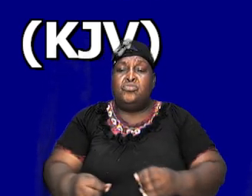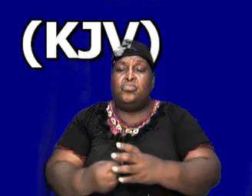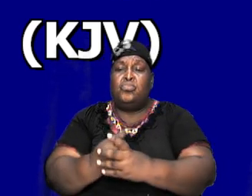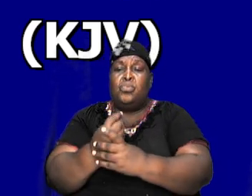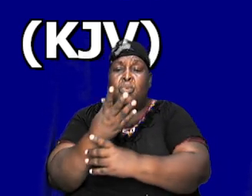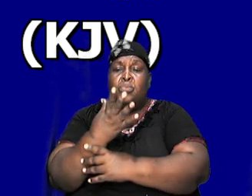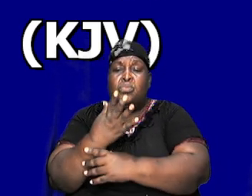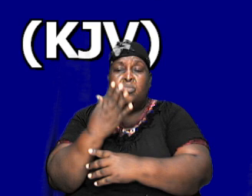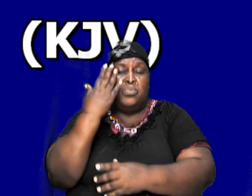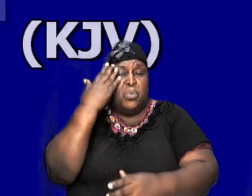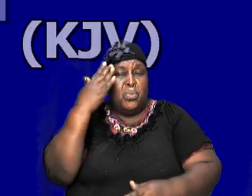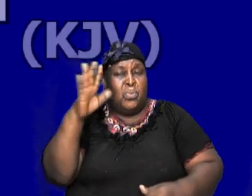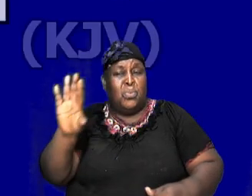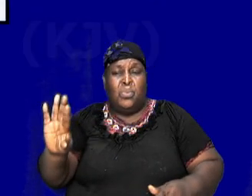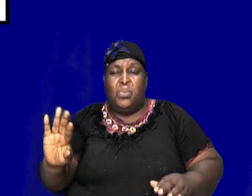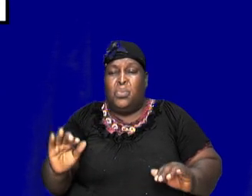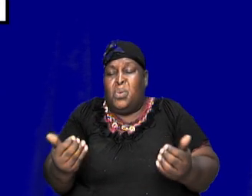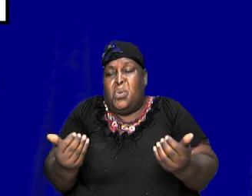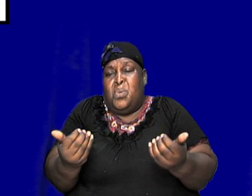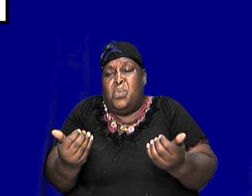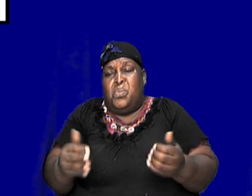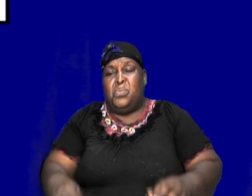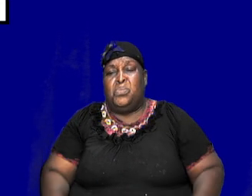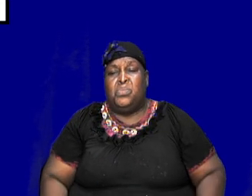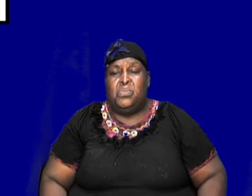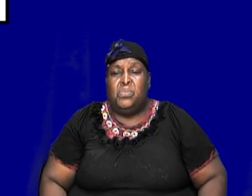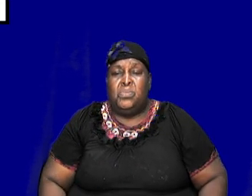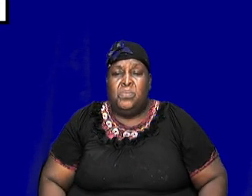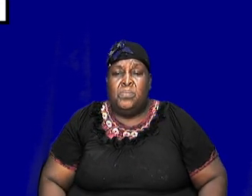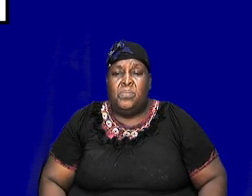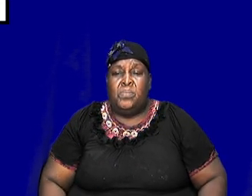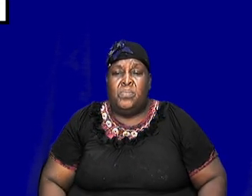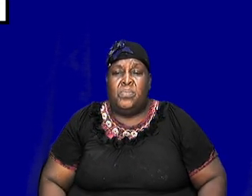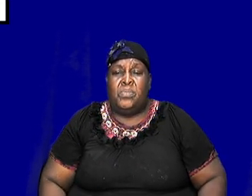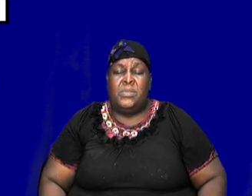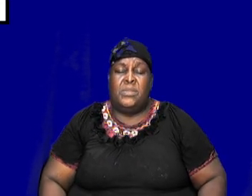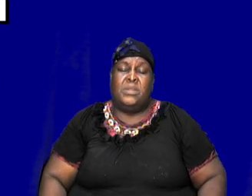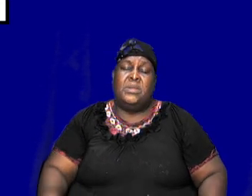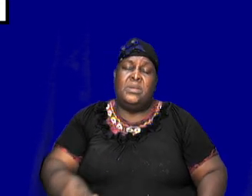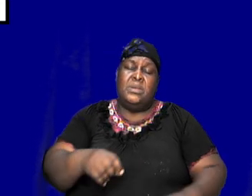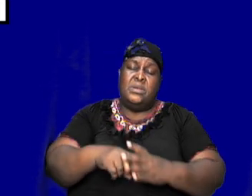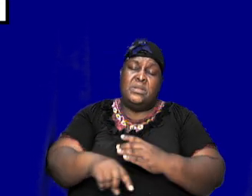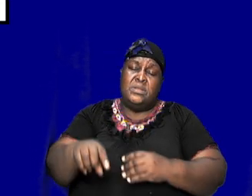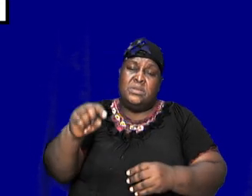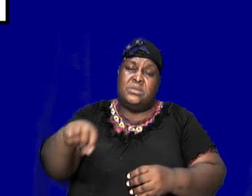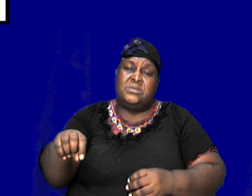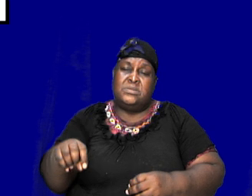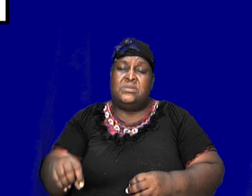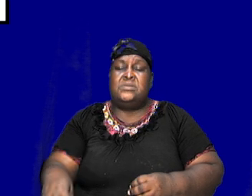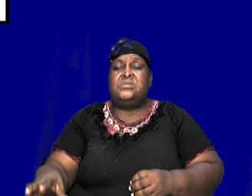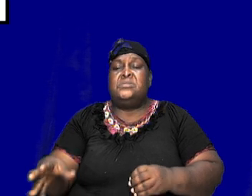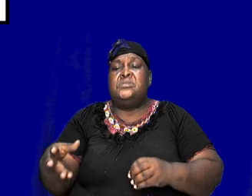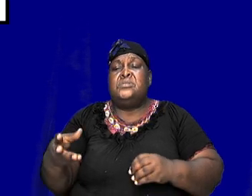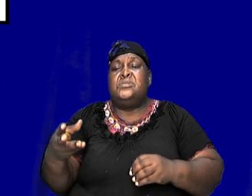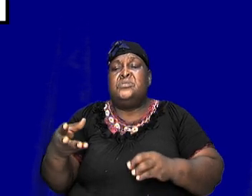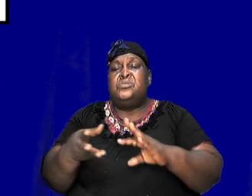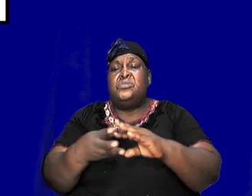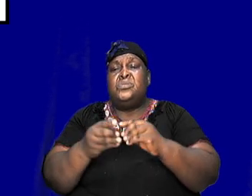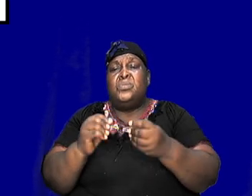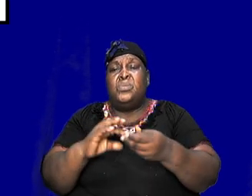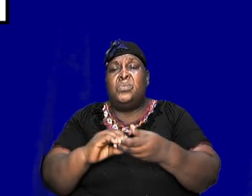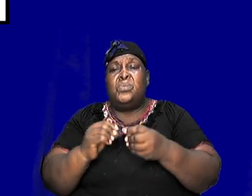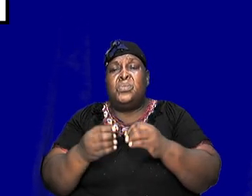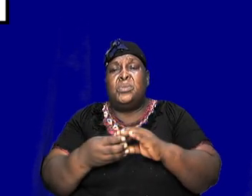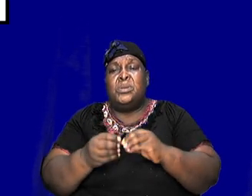not how. So this is a parable. As I say, it goes up to about 28.